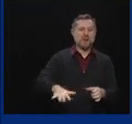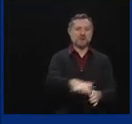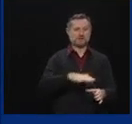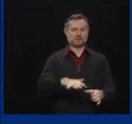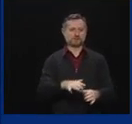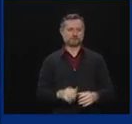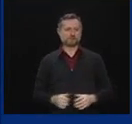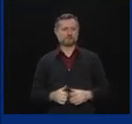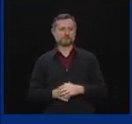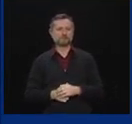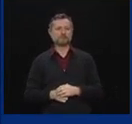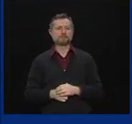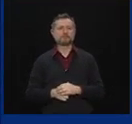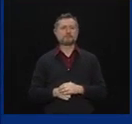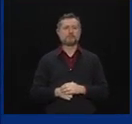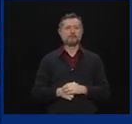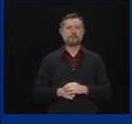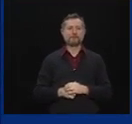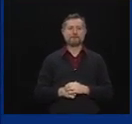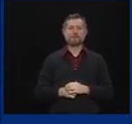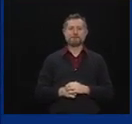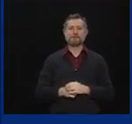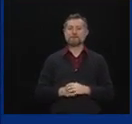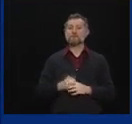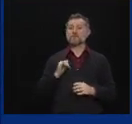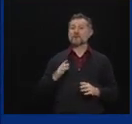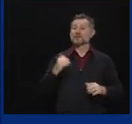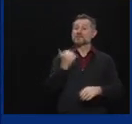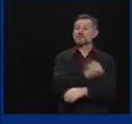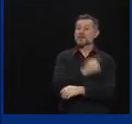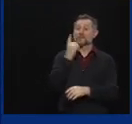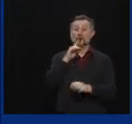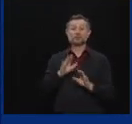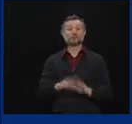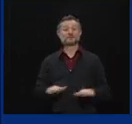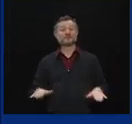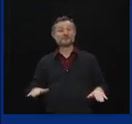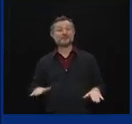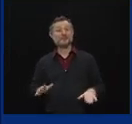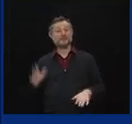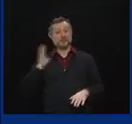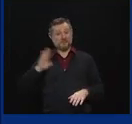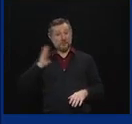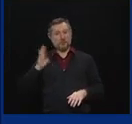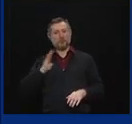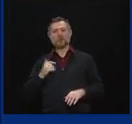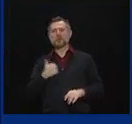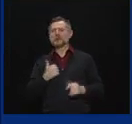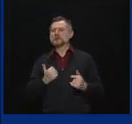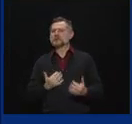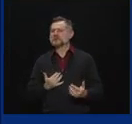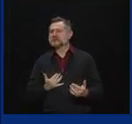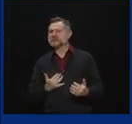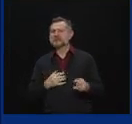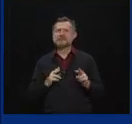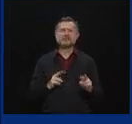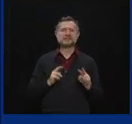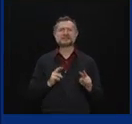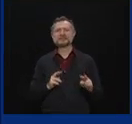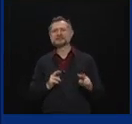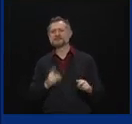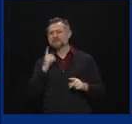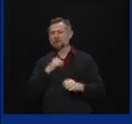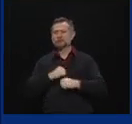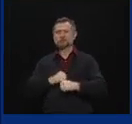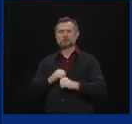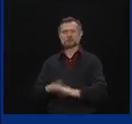for children, this was great news, but let's not forget the fact that we were waiting for this a long time to make sure that our children could be protected. And this is a